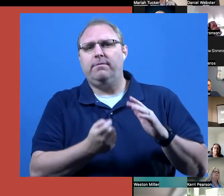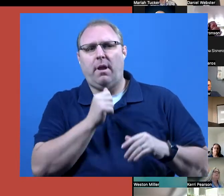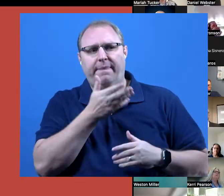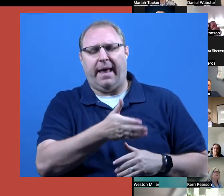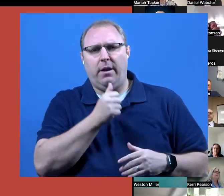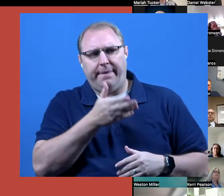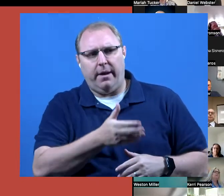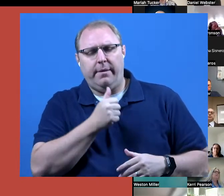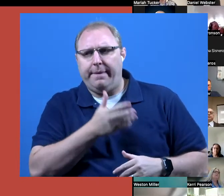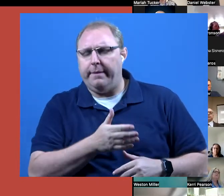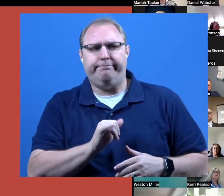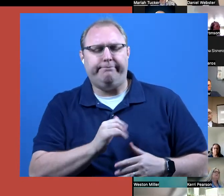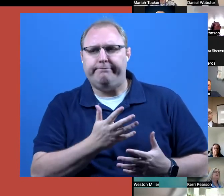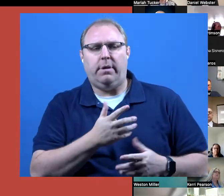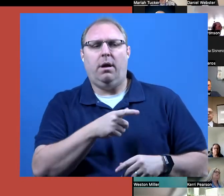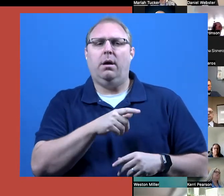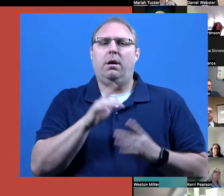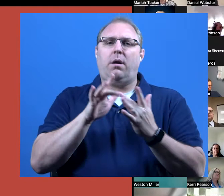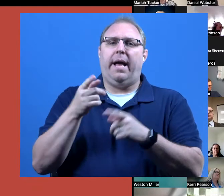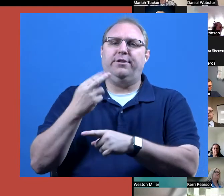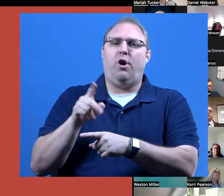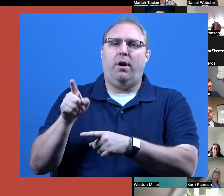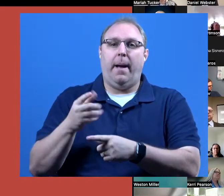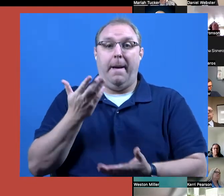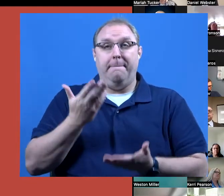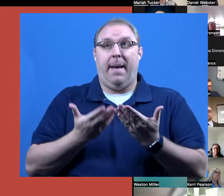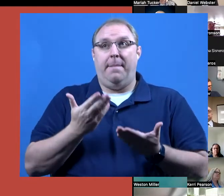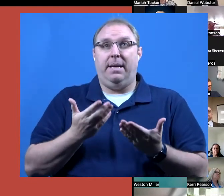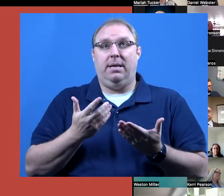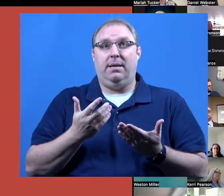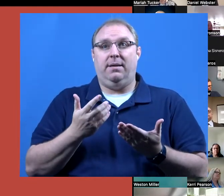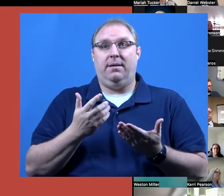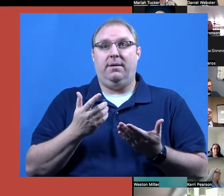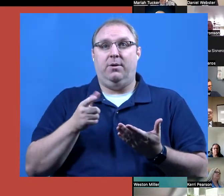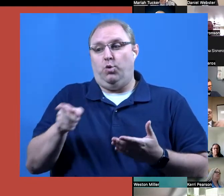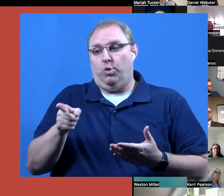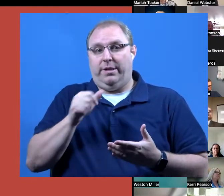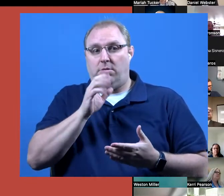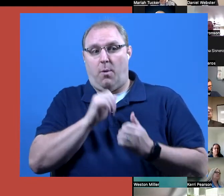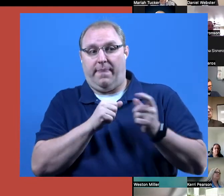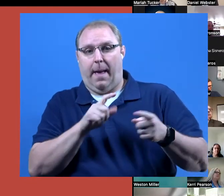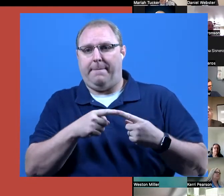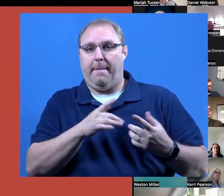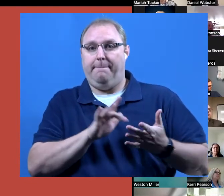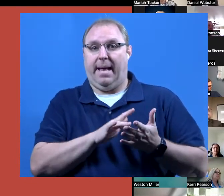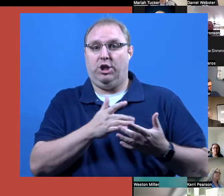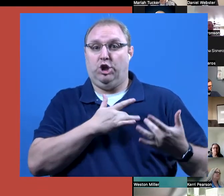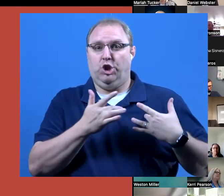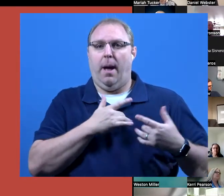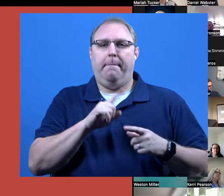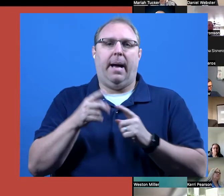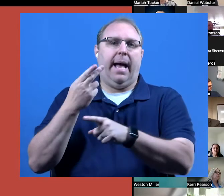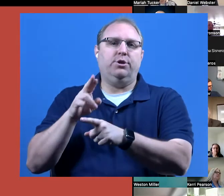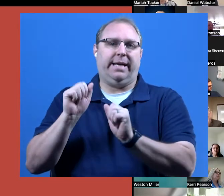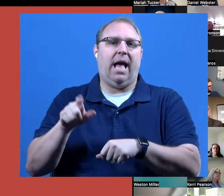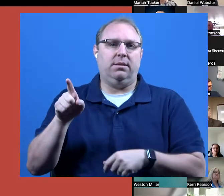about their medical concerns, but we certainly can. We can look into what's going on, find out details, and if they need our